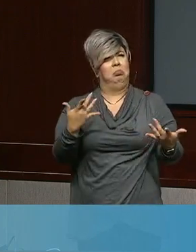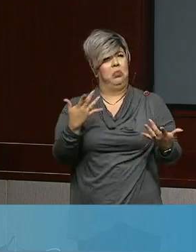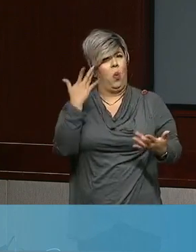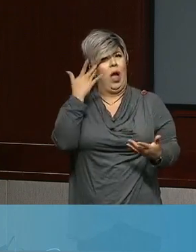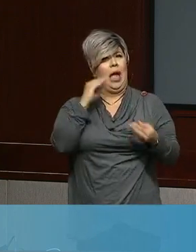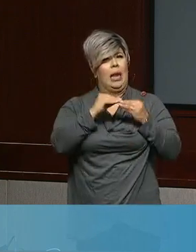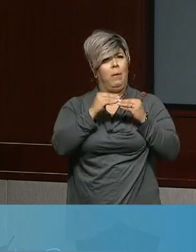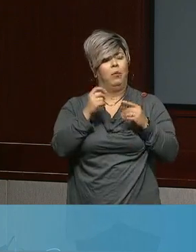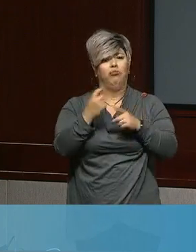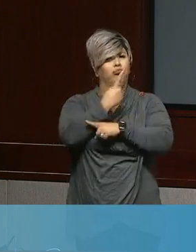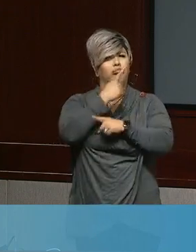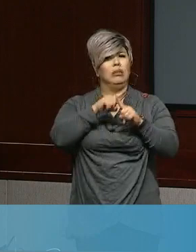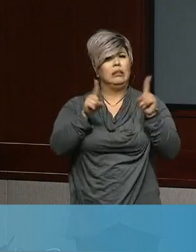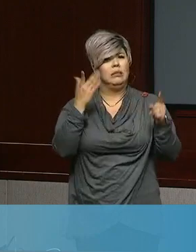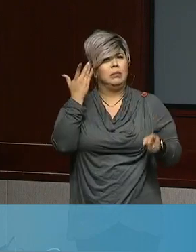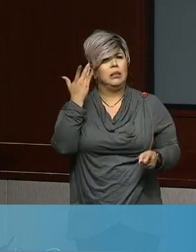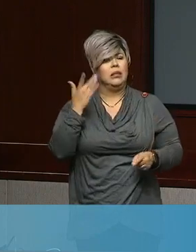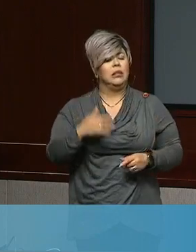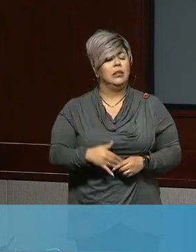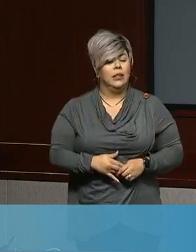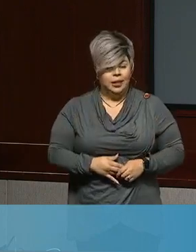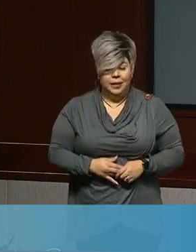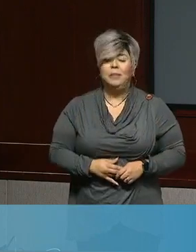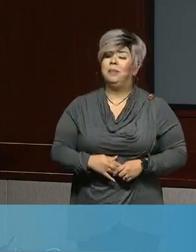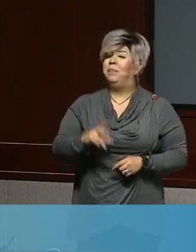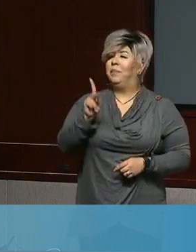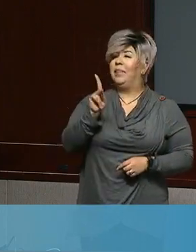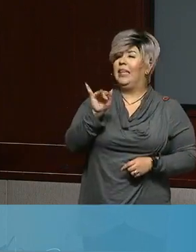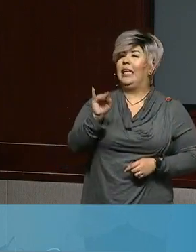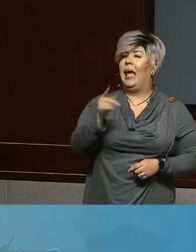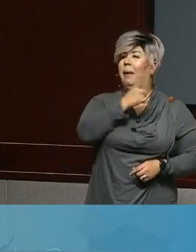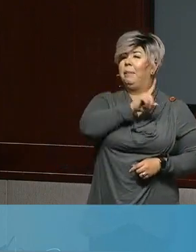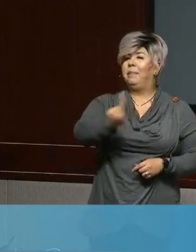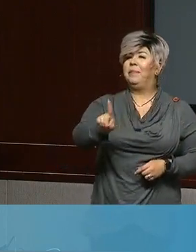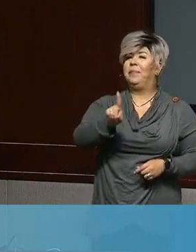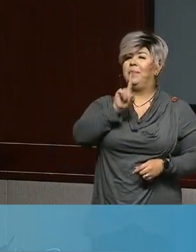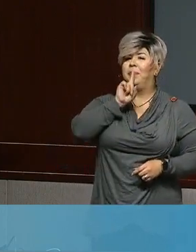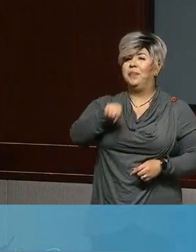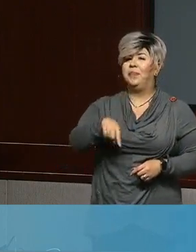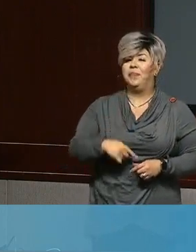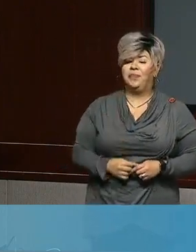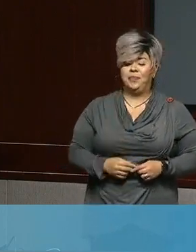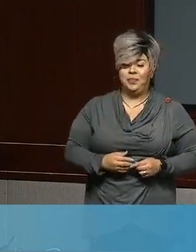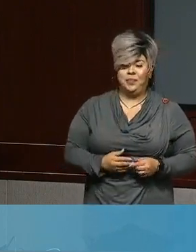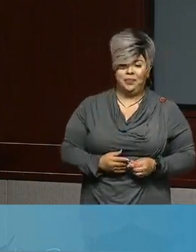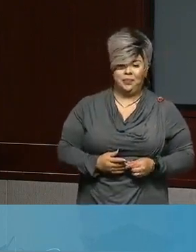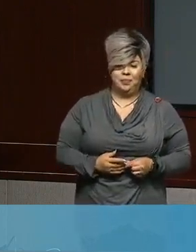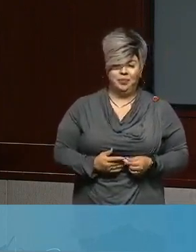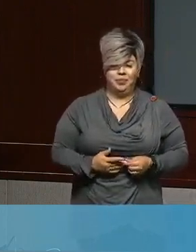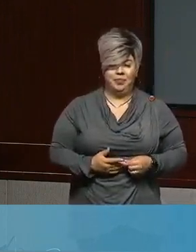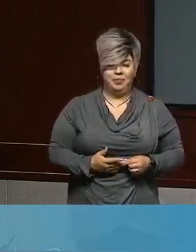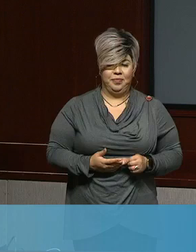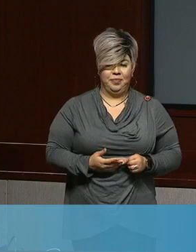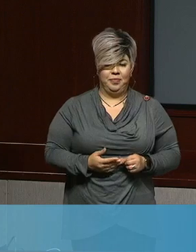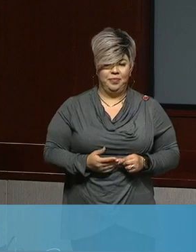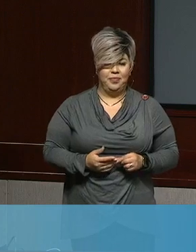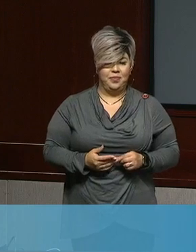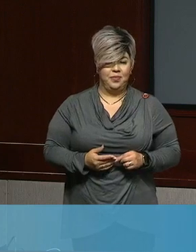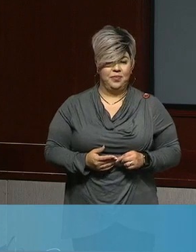discrepancy and why? We're going to have Kim Hernandez, our lead epidemiologist, respond to your question, JR.